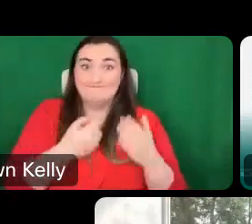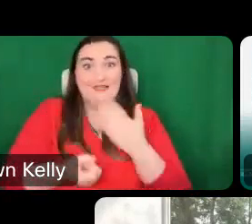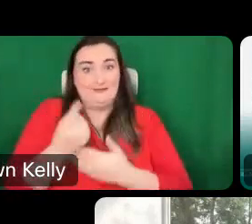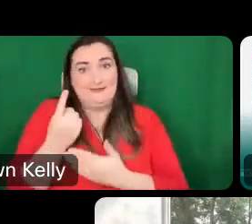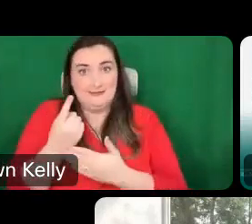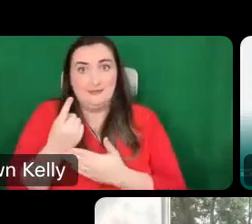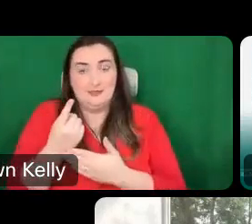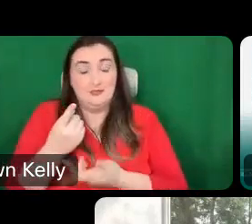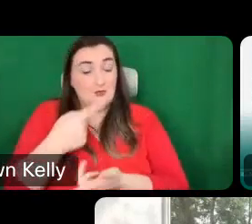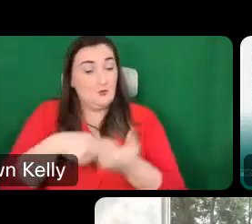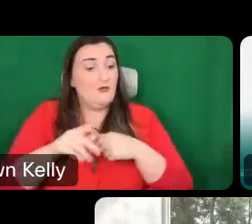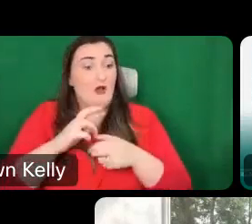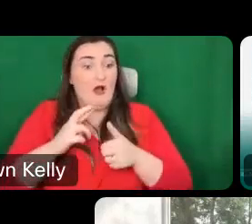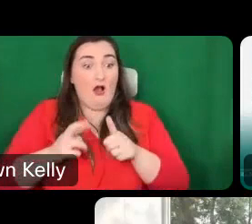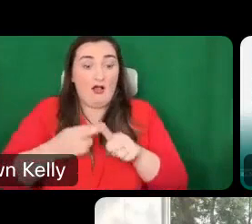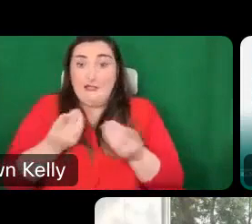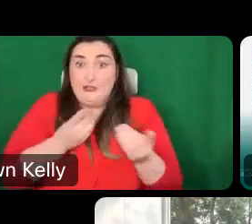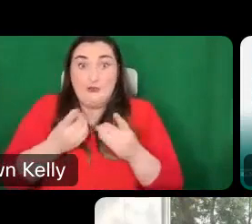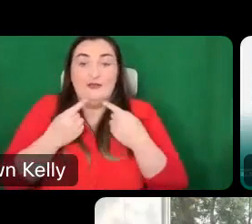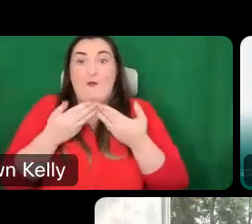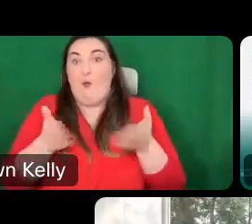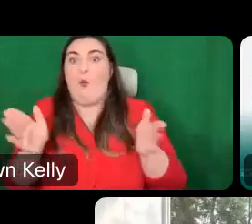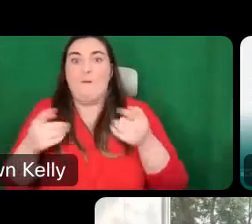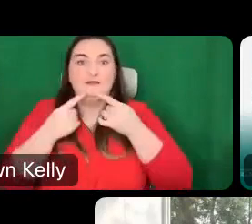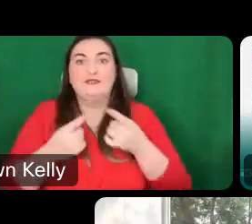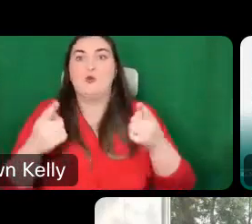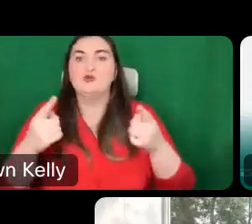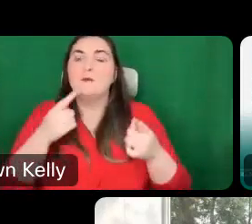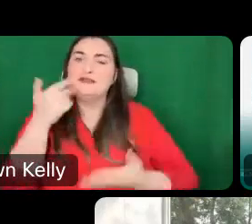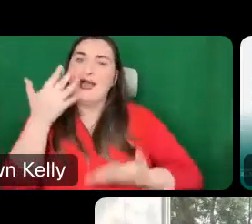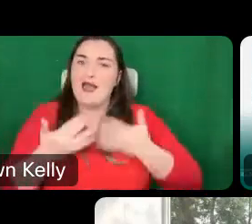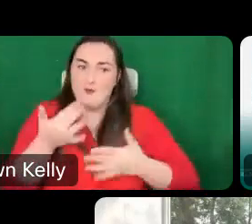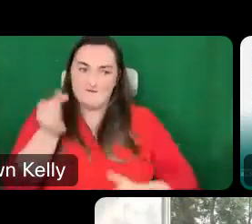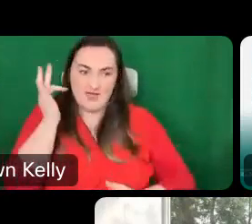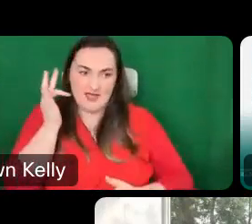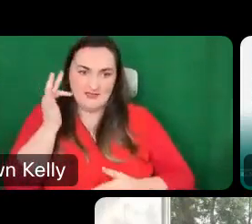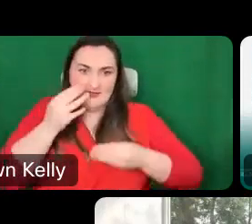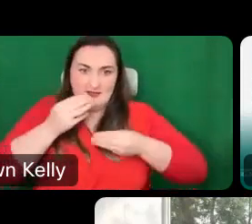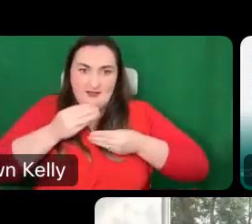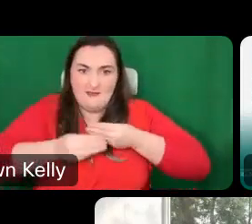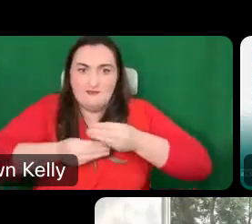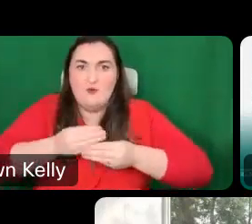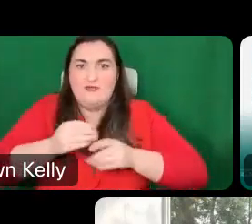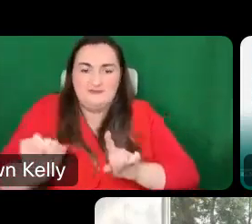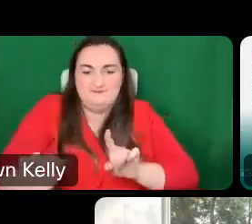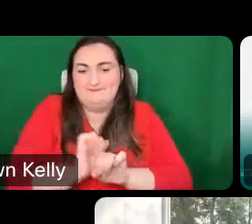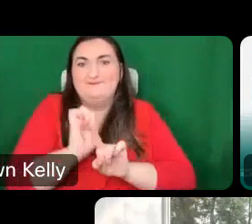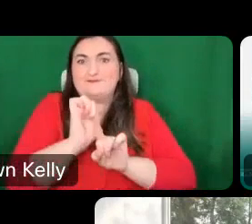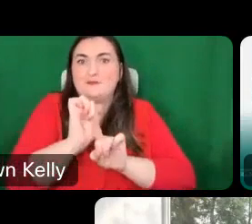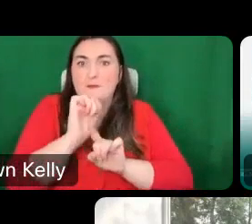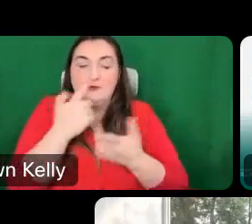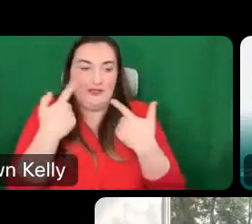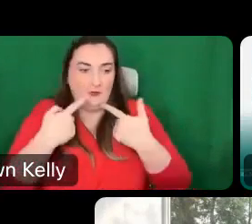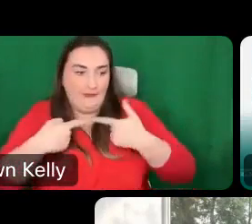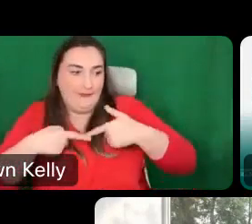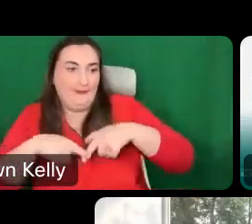We're already doing open disclosure, but it's just how do we fine-tune our processes so that we come in line with the legislation. So